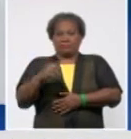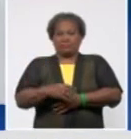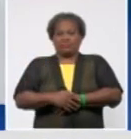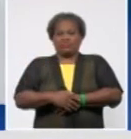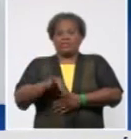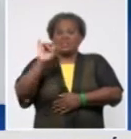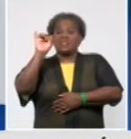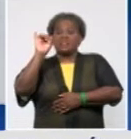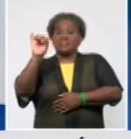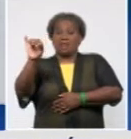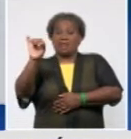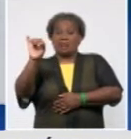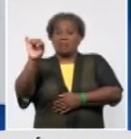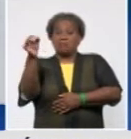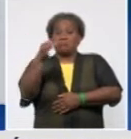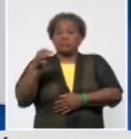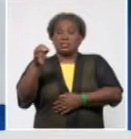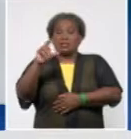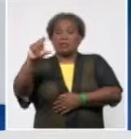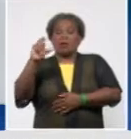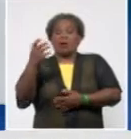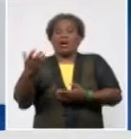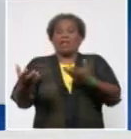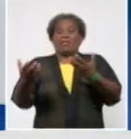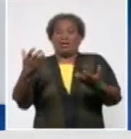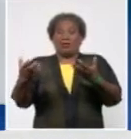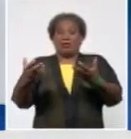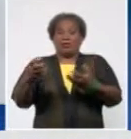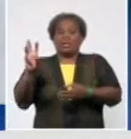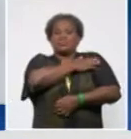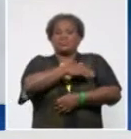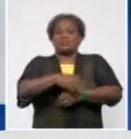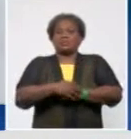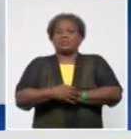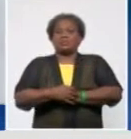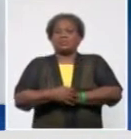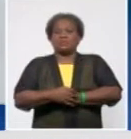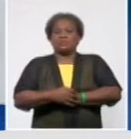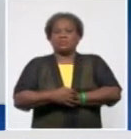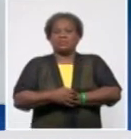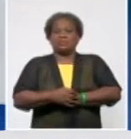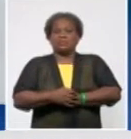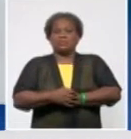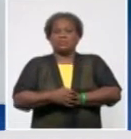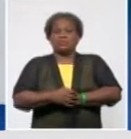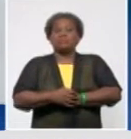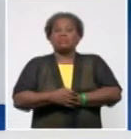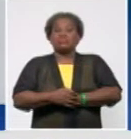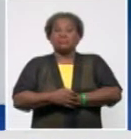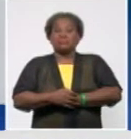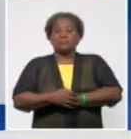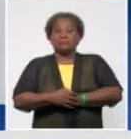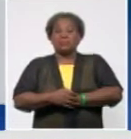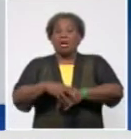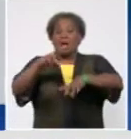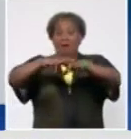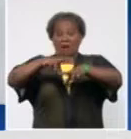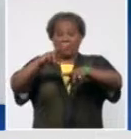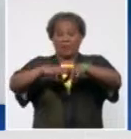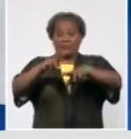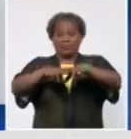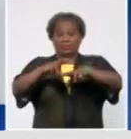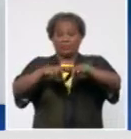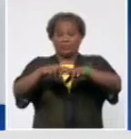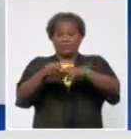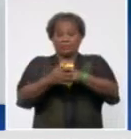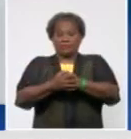In Mayabeque, 1 each from San Jose and Nueva Paz. The 50 cases from Havana belong 8